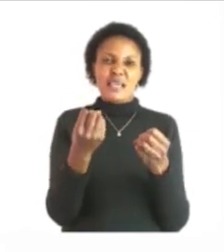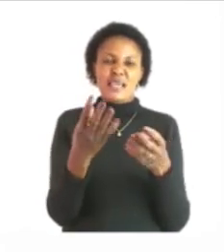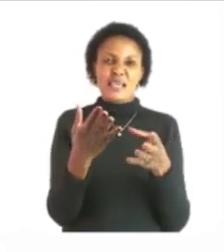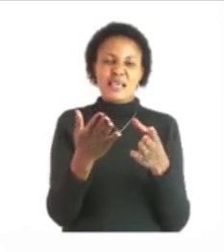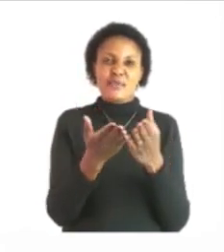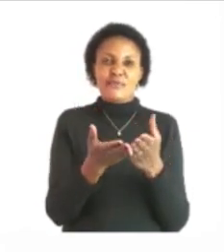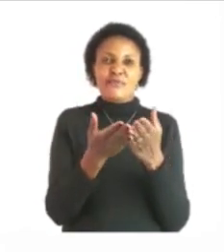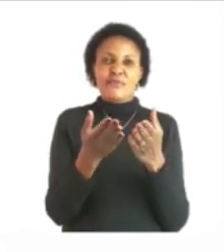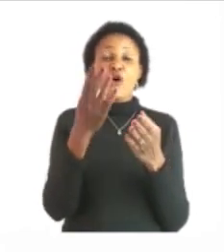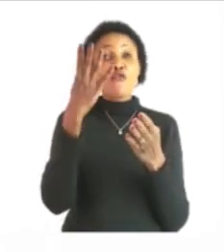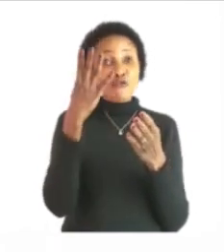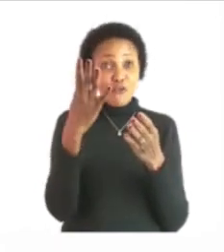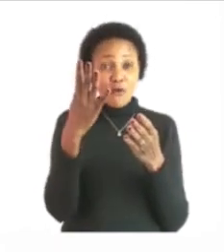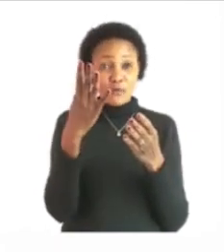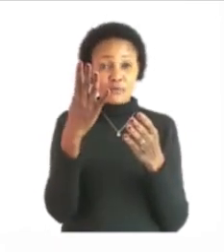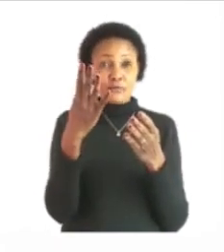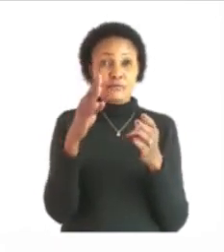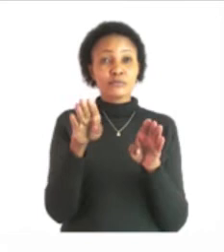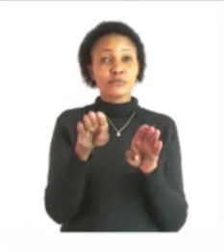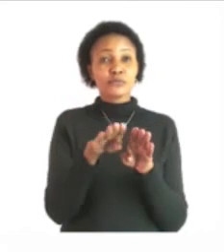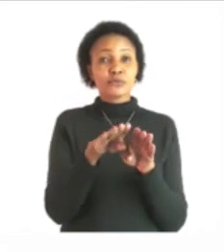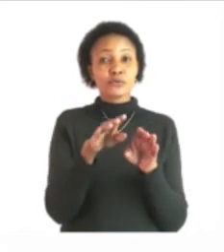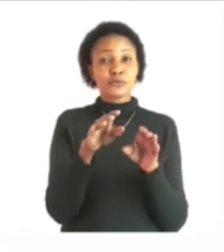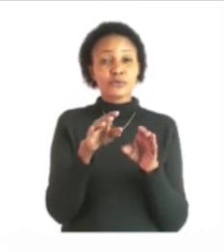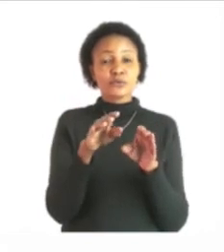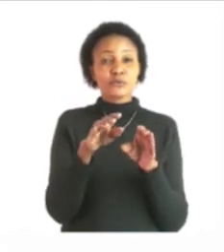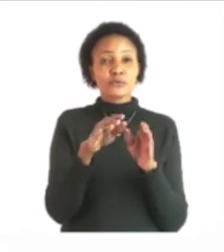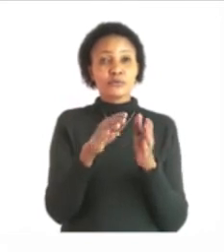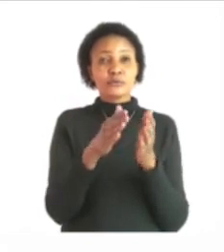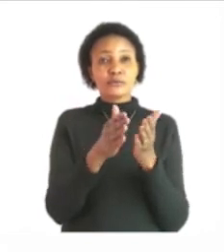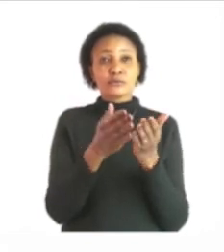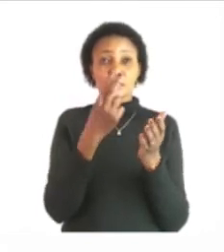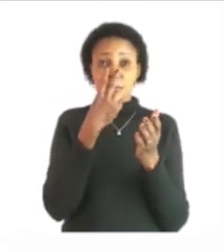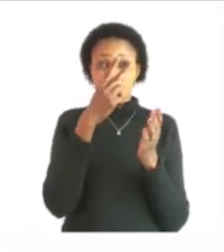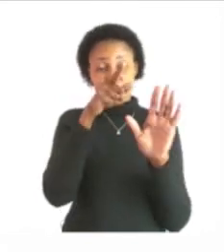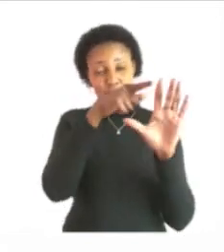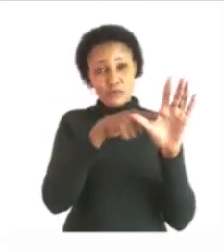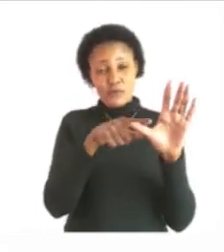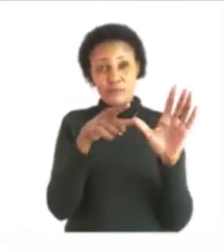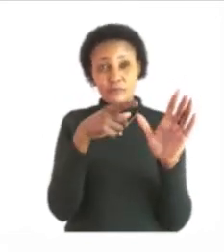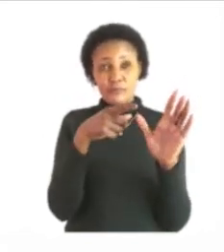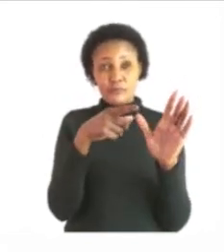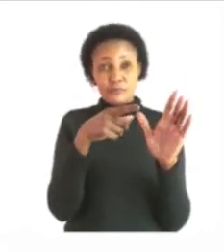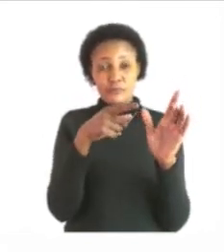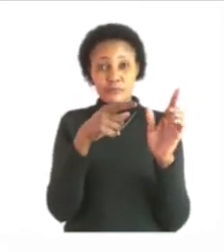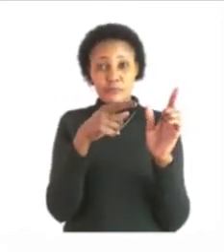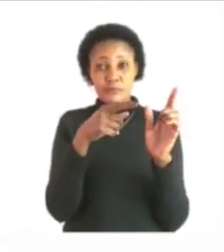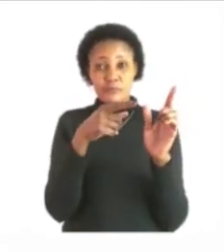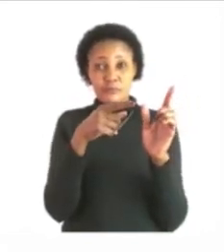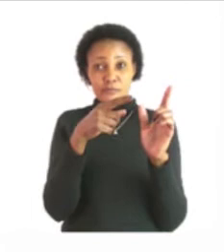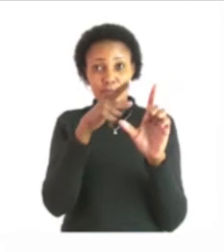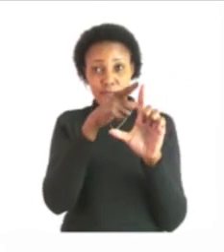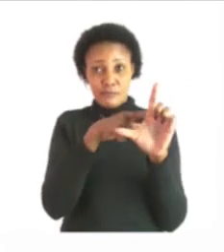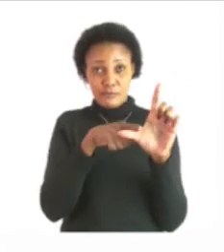Yes, 4. So what you do, go and find the ship at the graph under, and you're going to